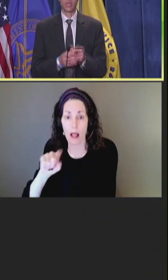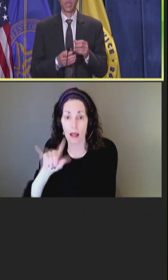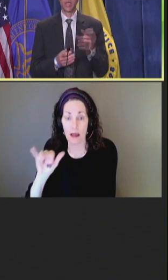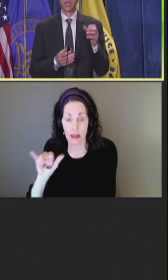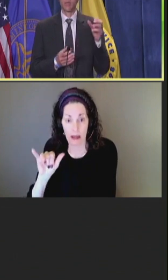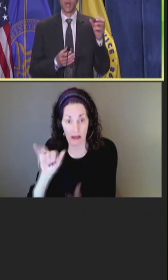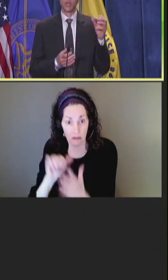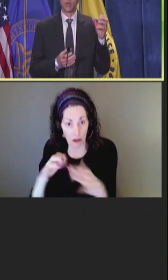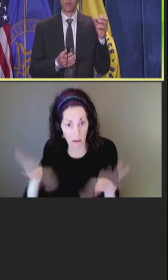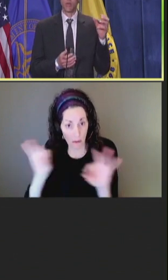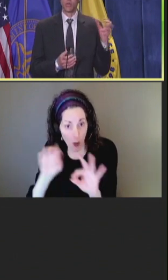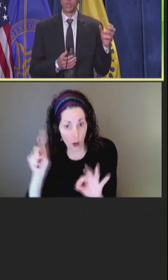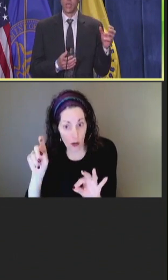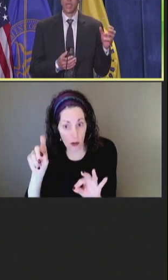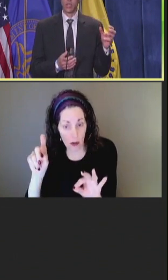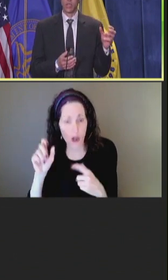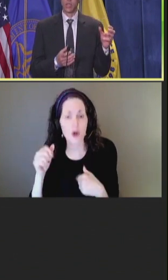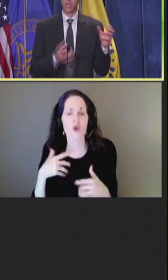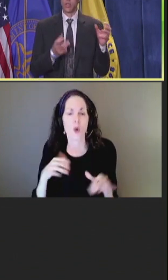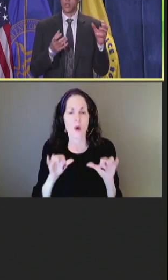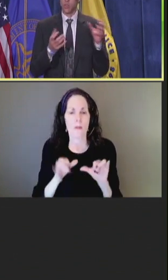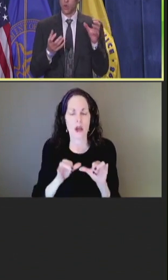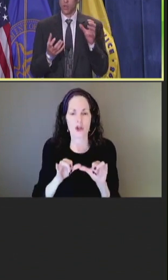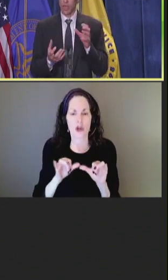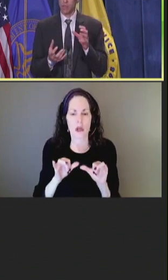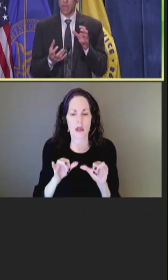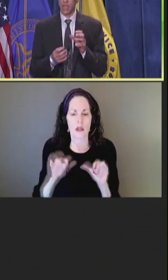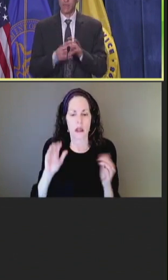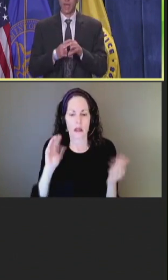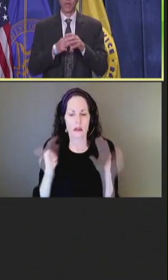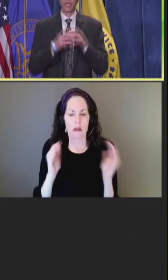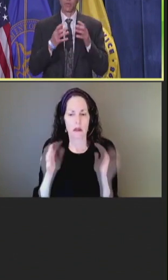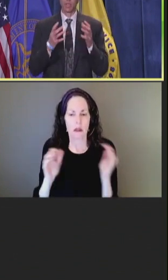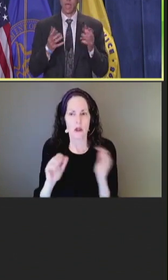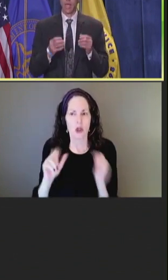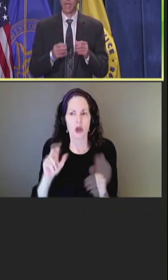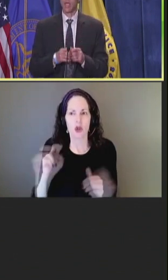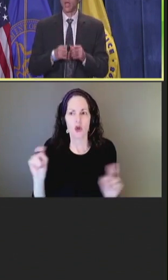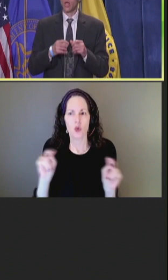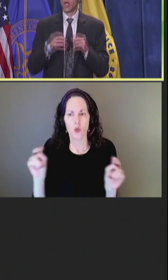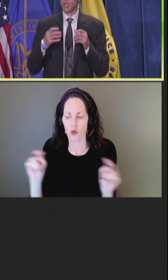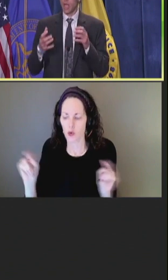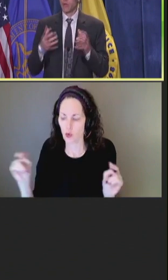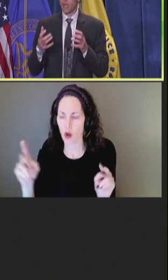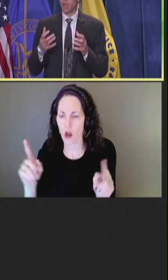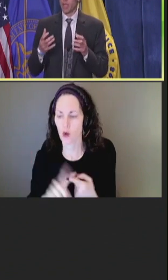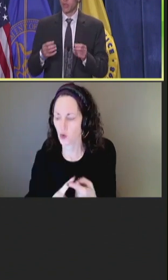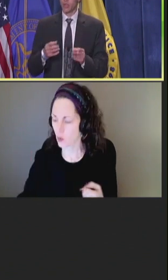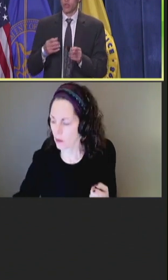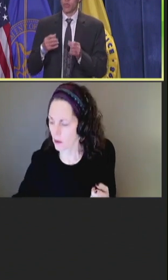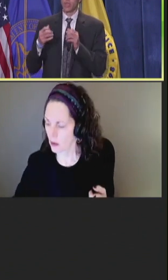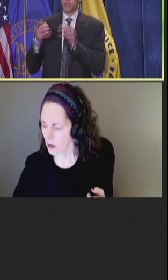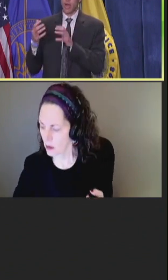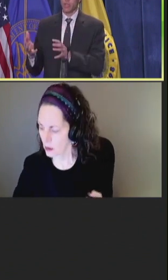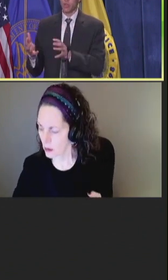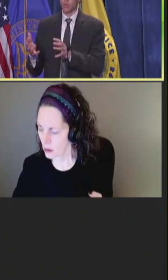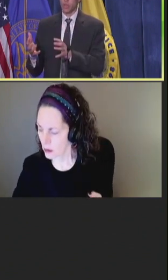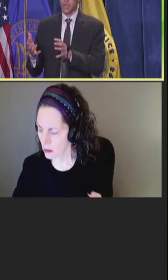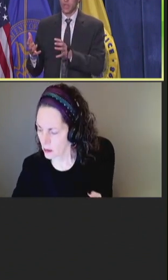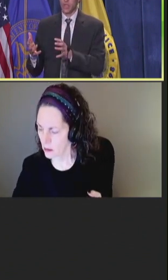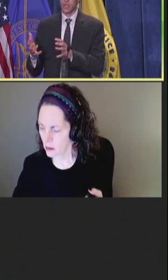is the ratio of neutralization to total antibody. If that ratio is high, a lot of your antibodies are contributing to